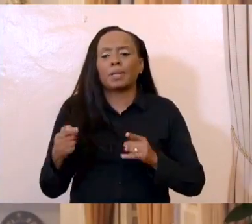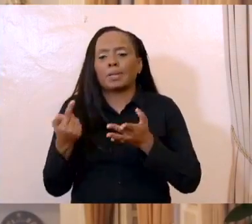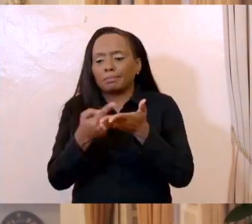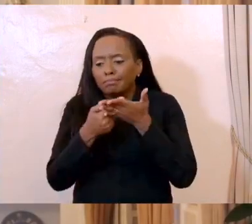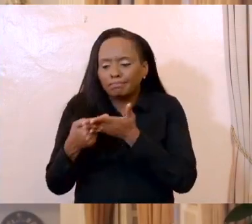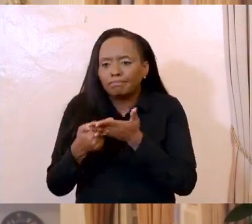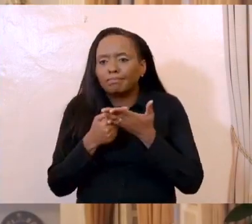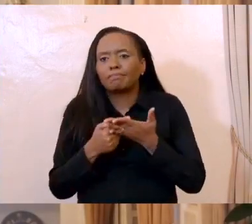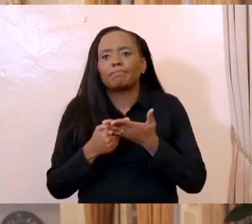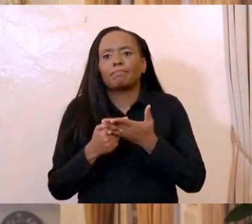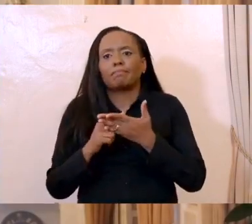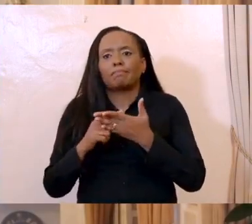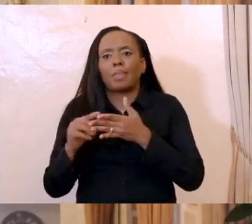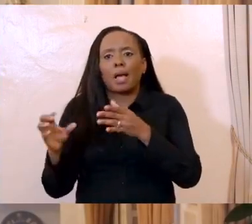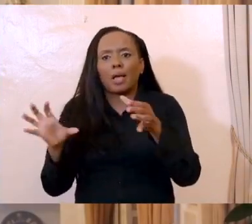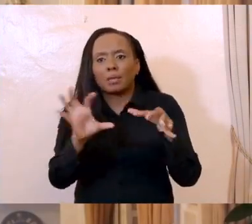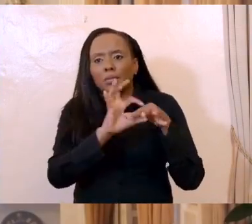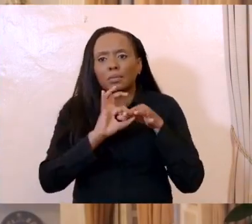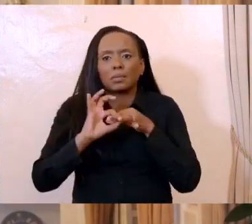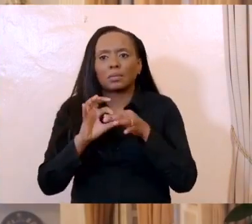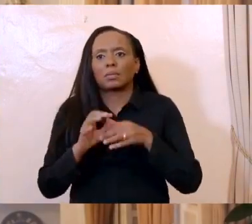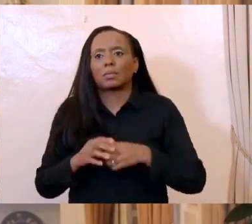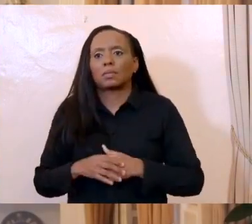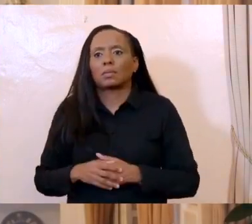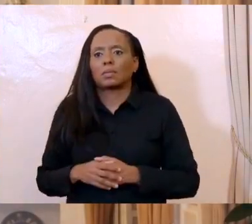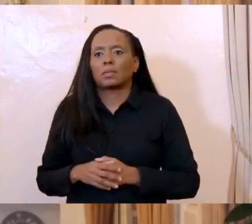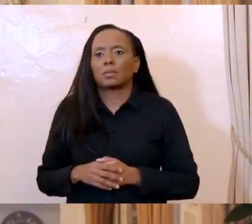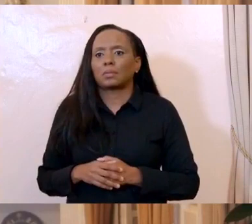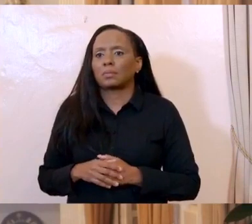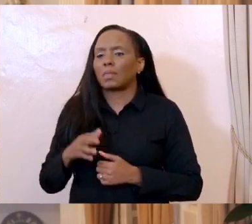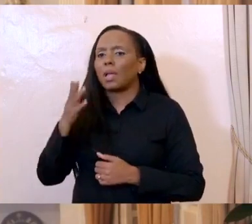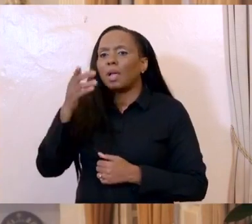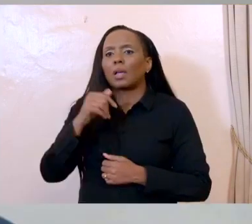effort. That is Mr. Minister, you